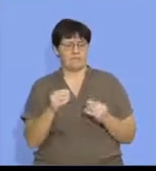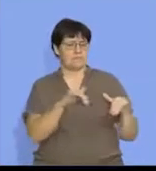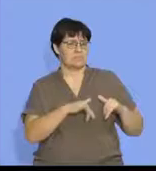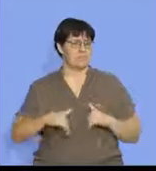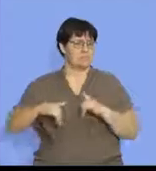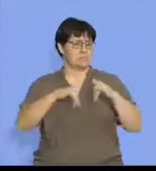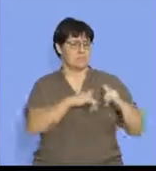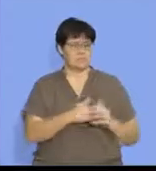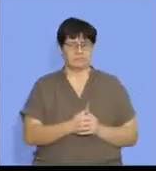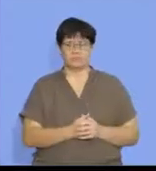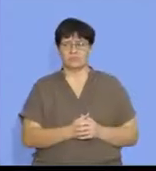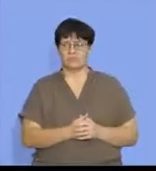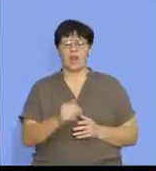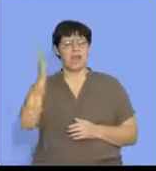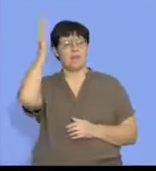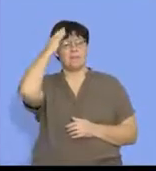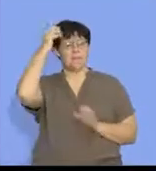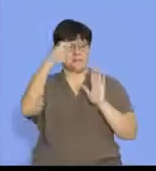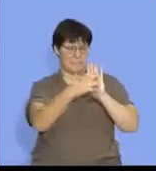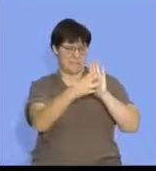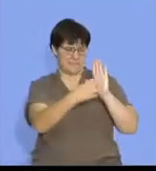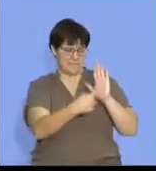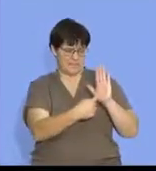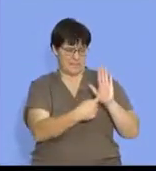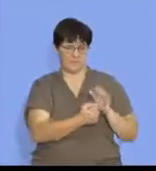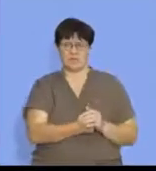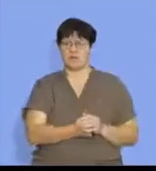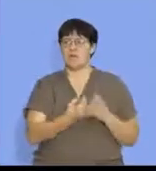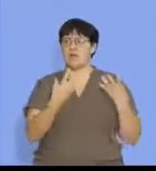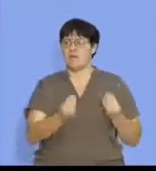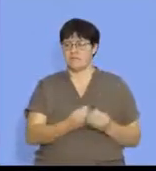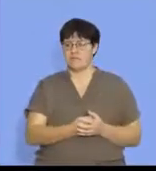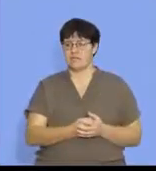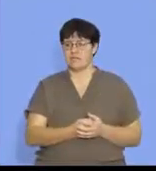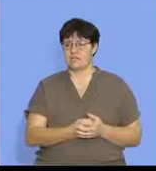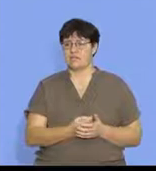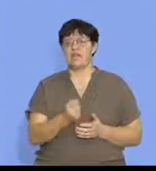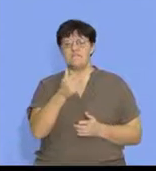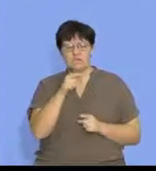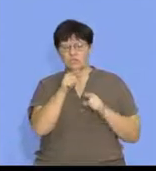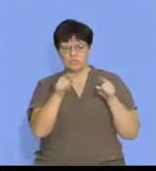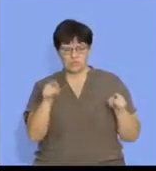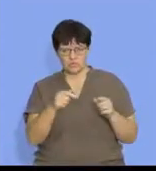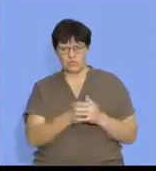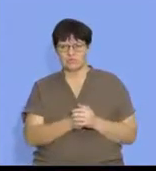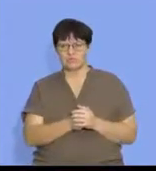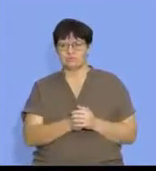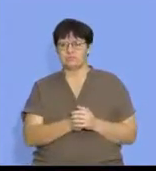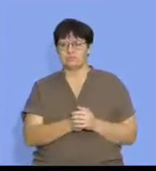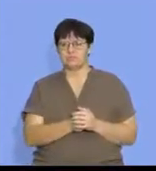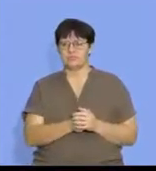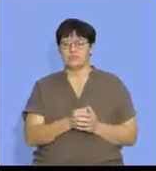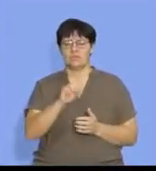I said, let's do like a mind map here. So we have, right, a few traits. These are the ones. They